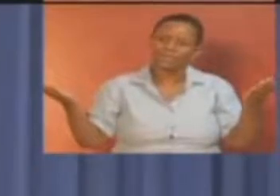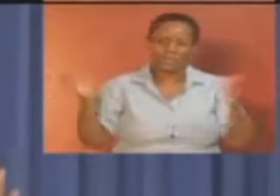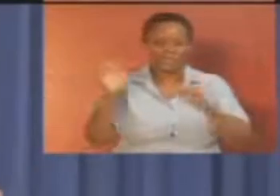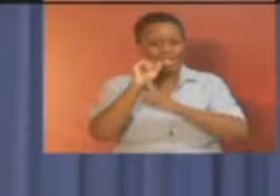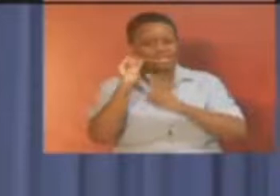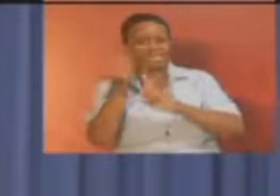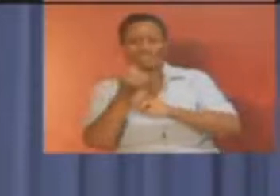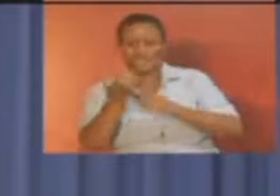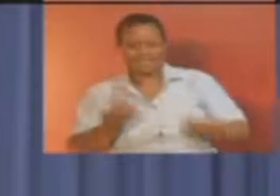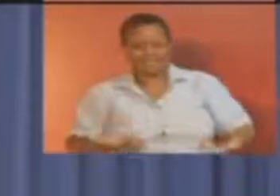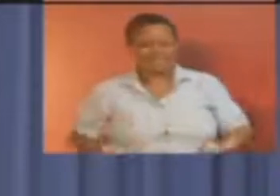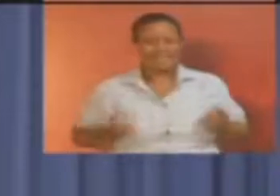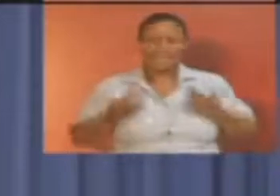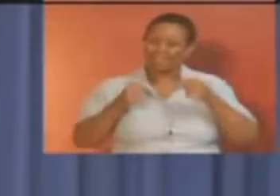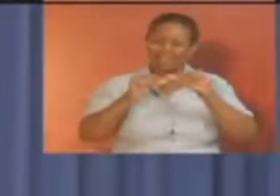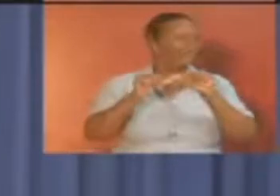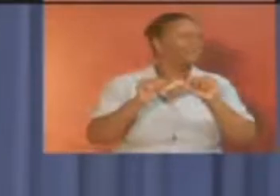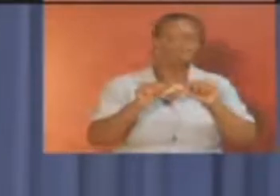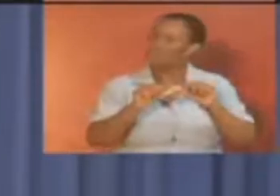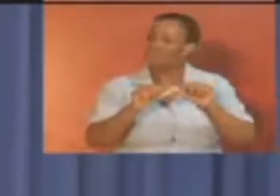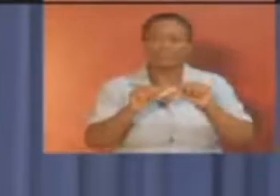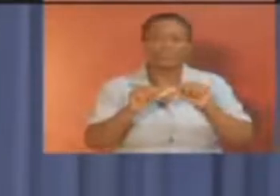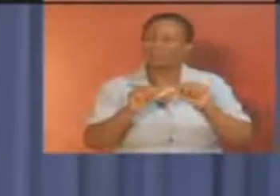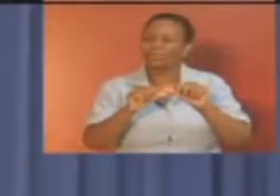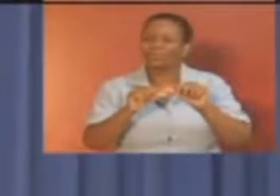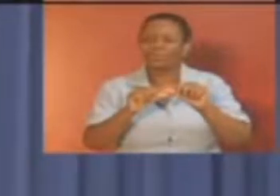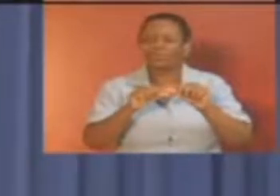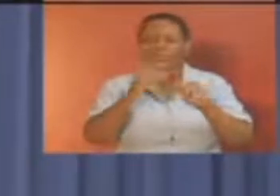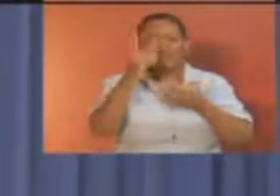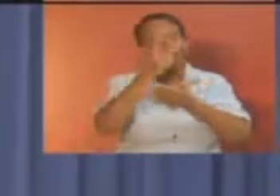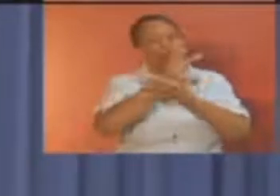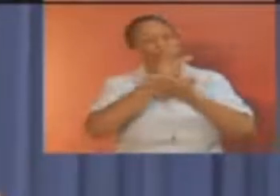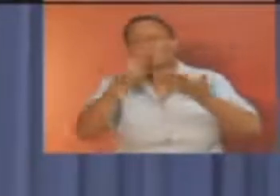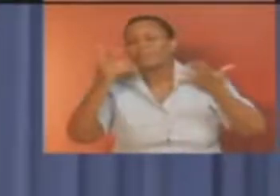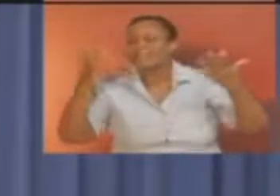It's for 2 weeks. Let us change our